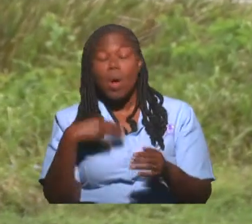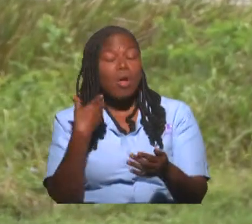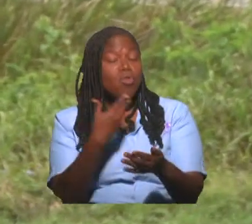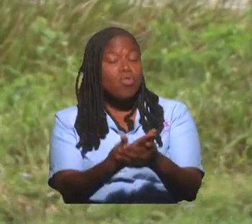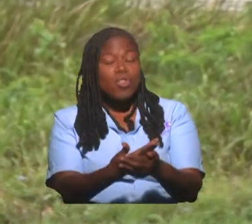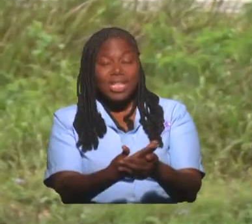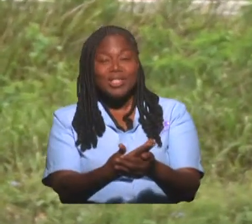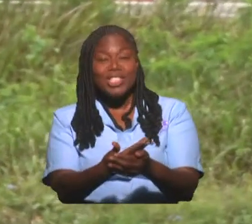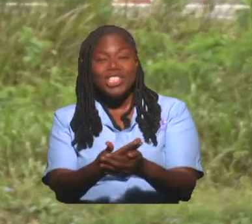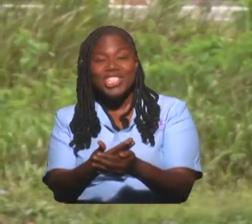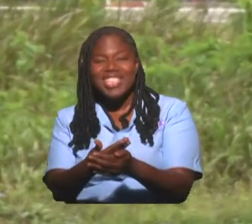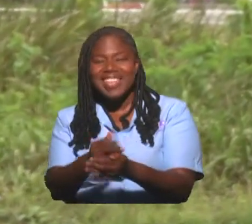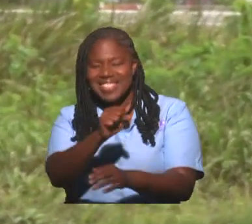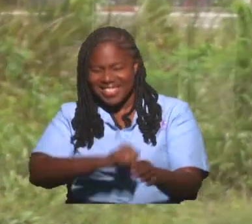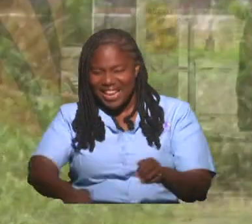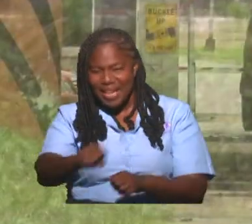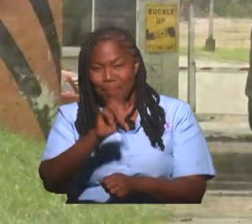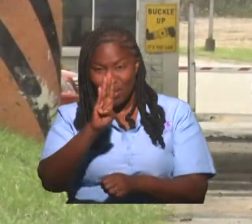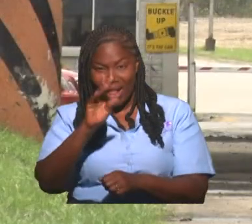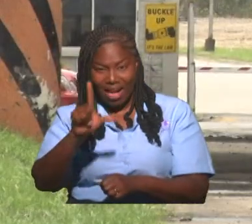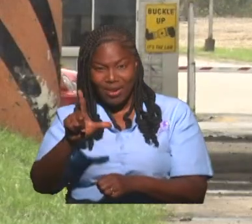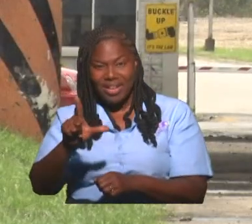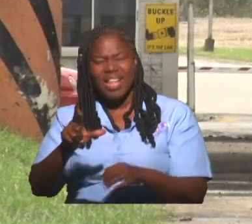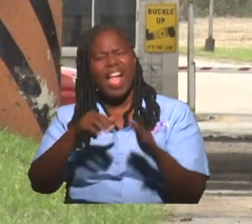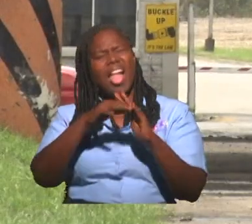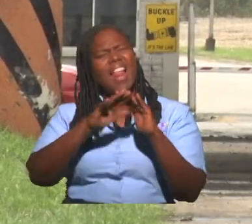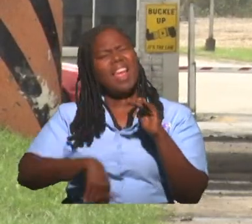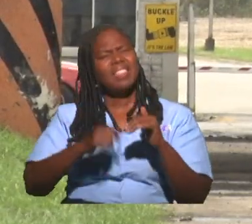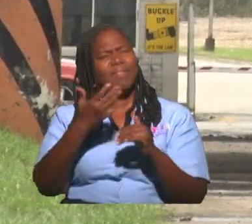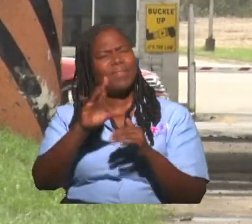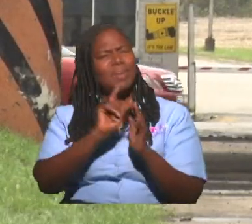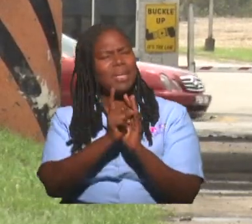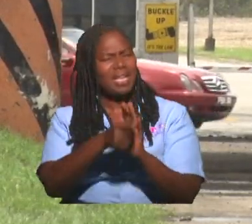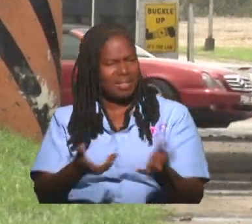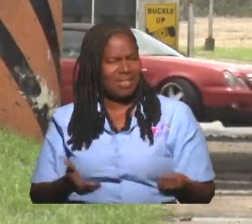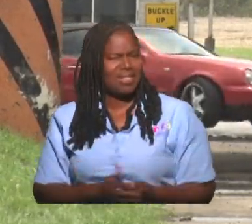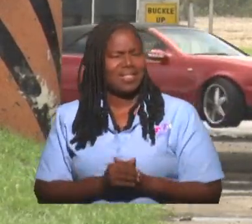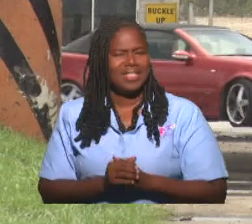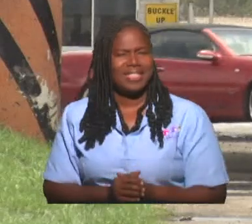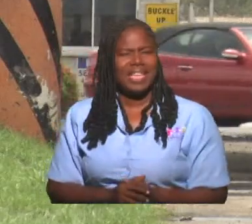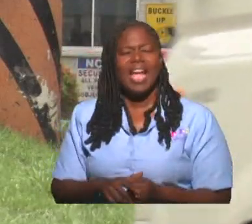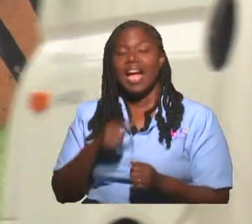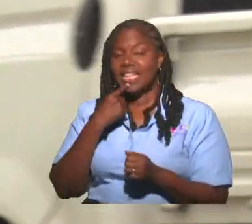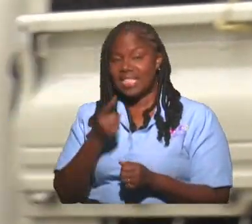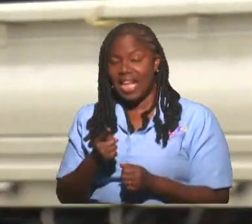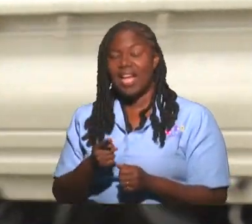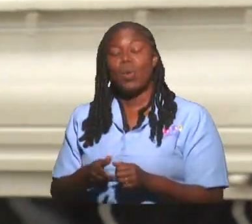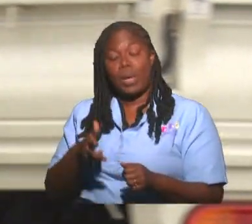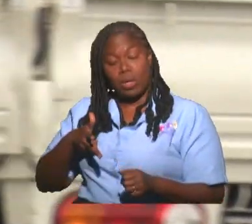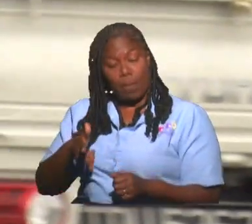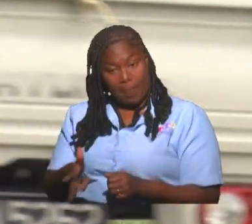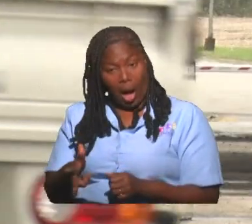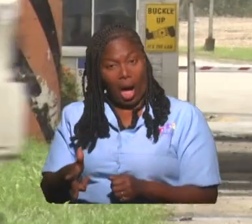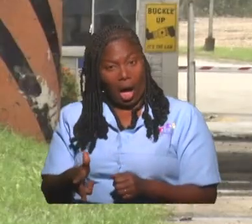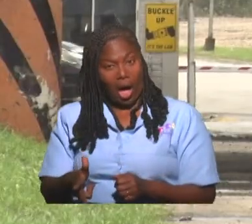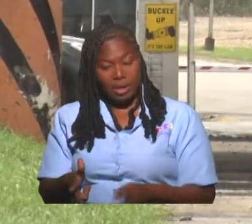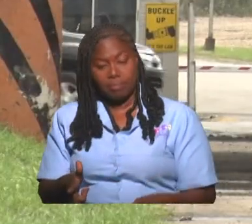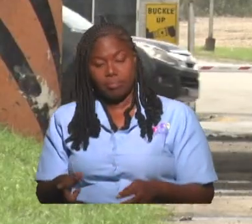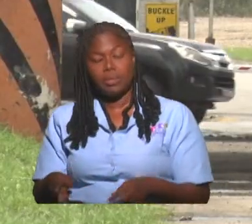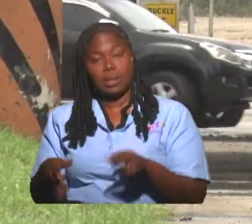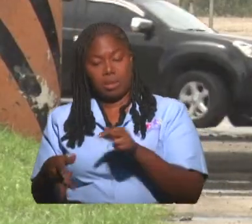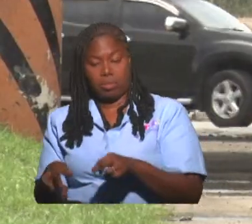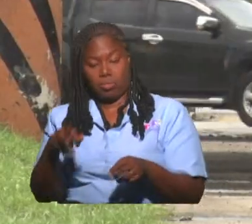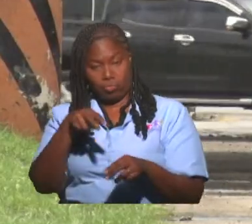minutes. As for the regular shuttles, from South Park you can hop on one of the services every 5 minutes and from Paria's compound every 10